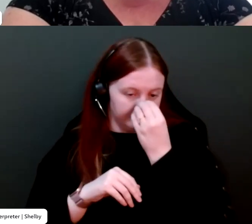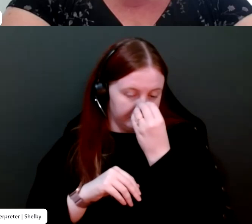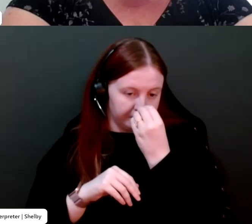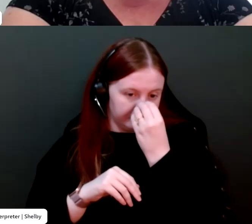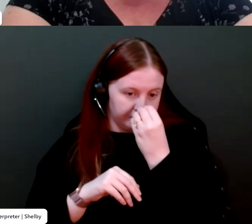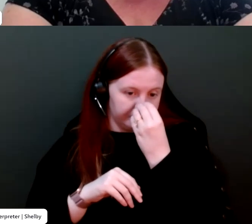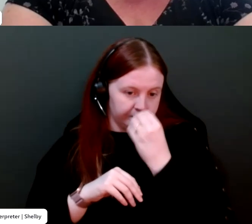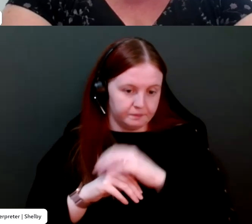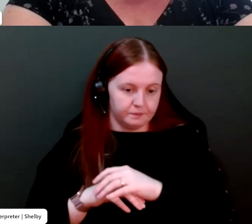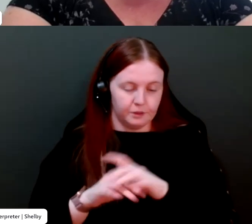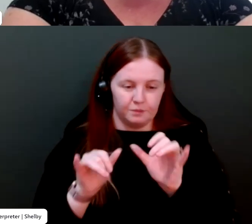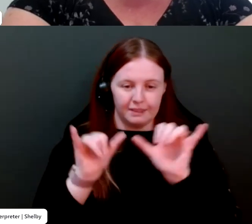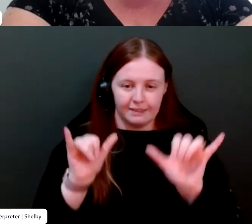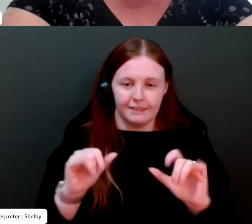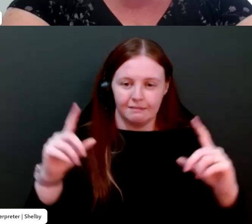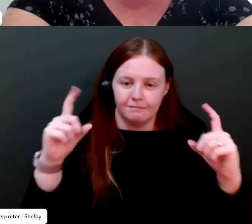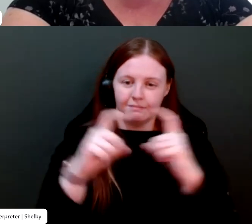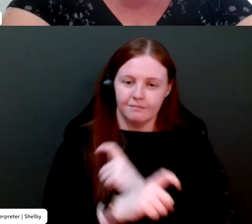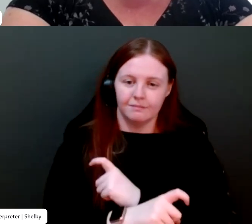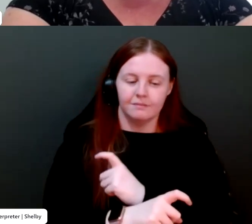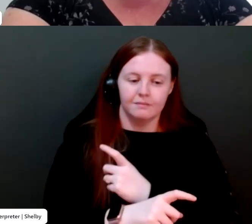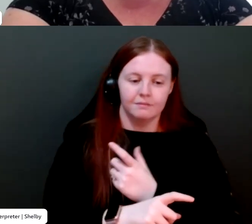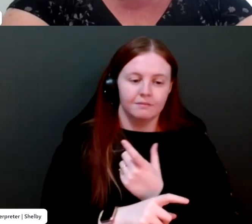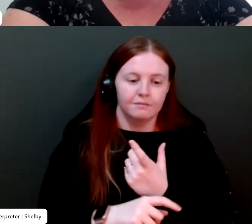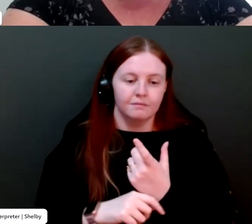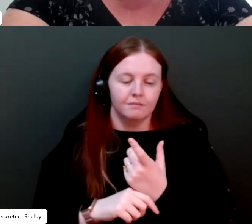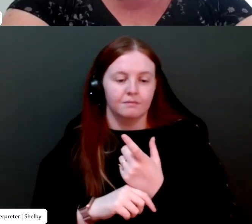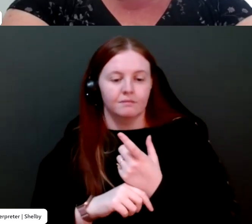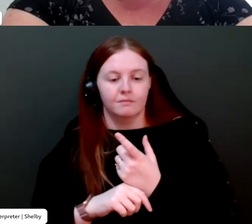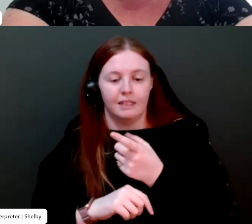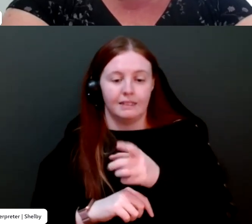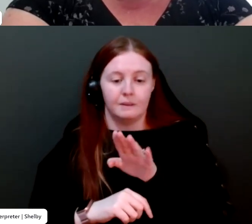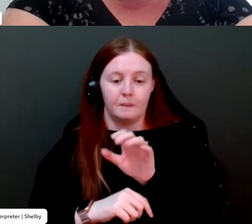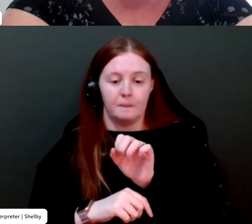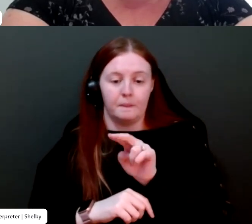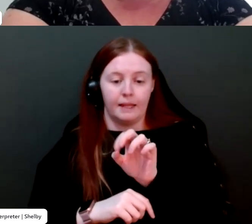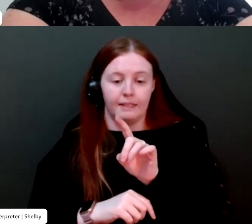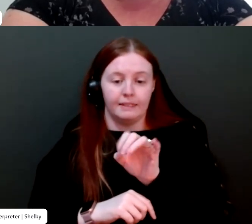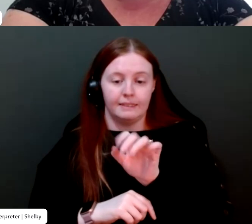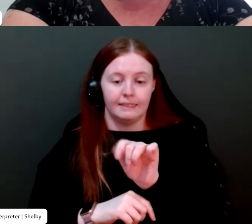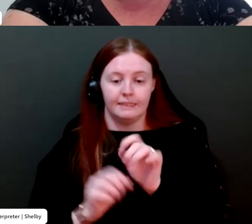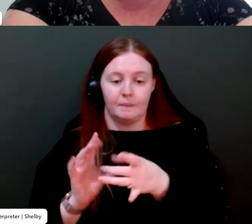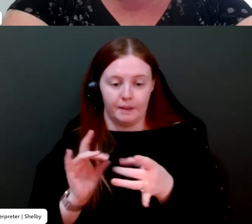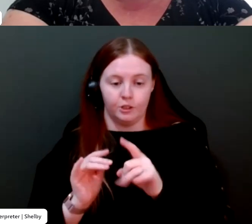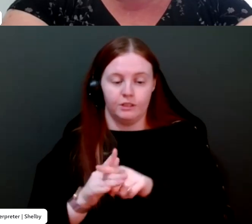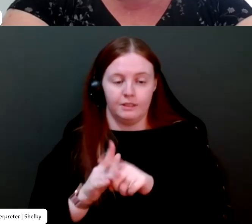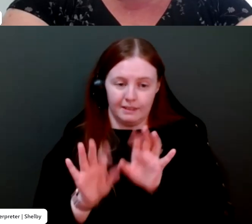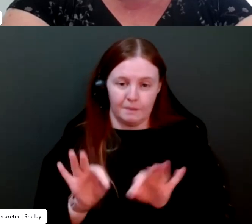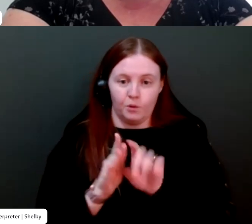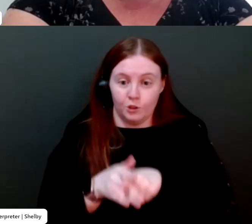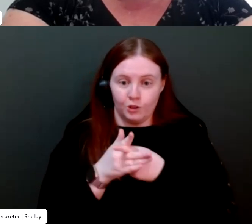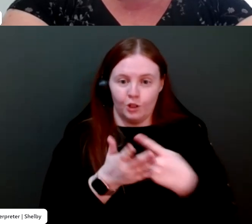system, and it's something that, as Benedict mentioned at the beginning, this is the beginning of the starting of that conversation. And I've